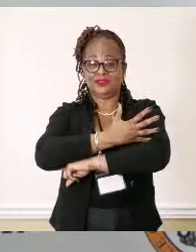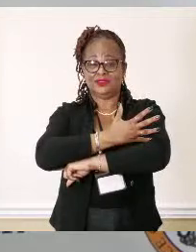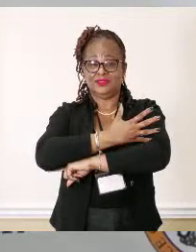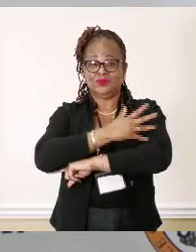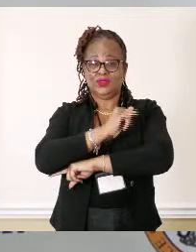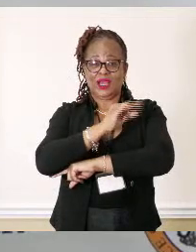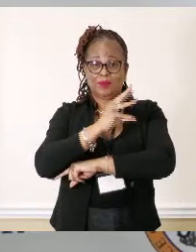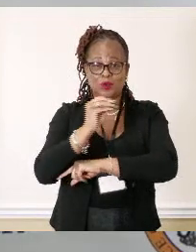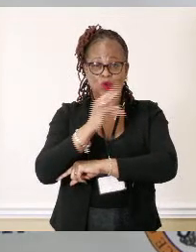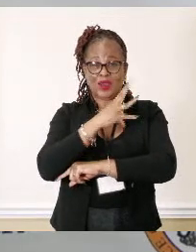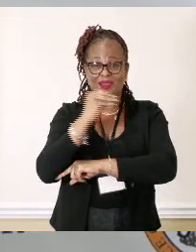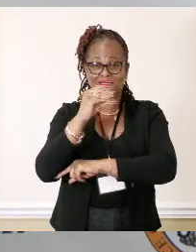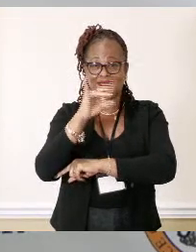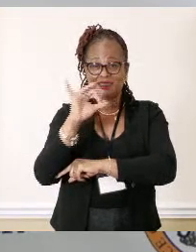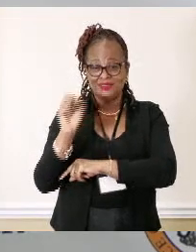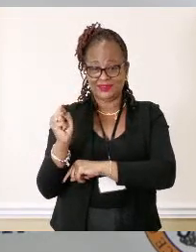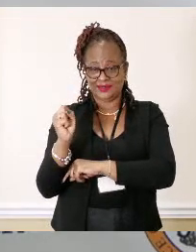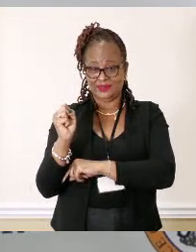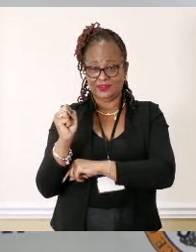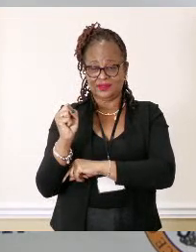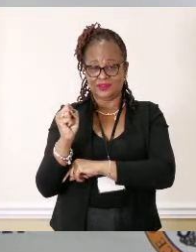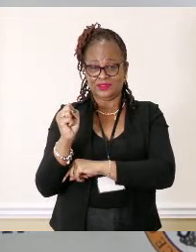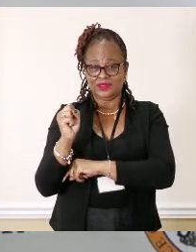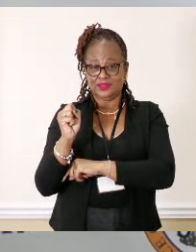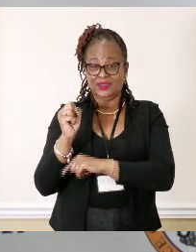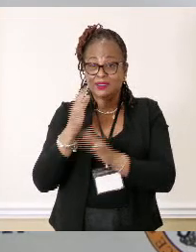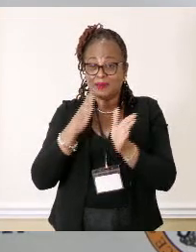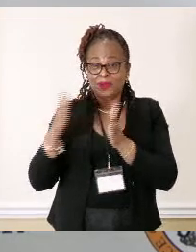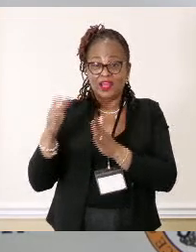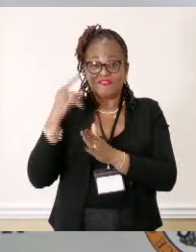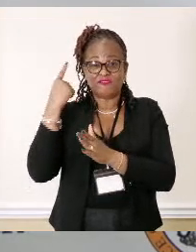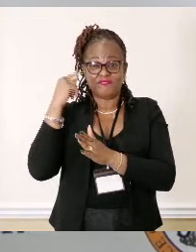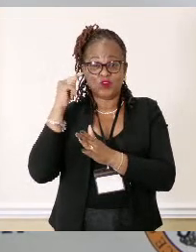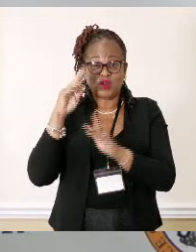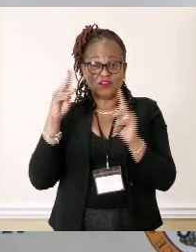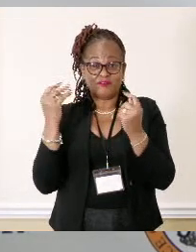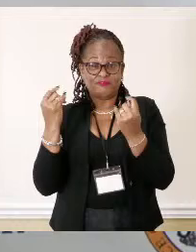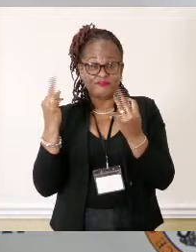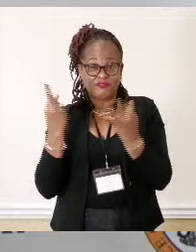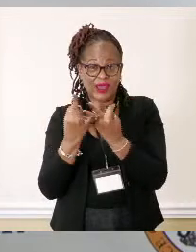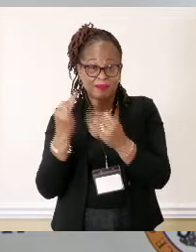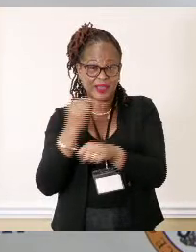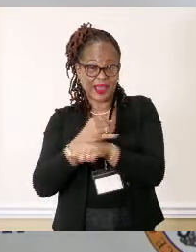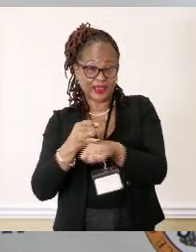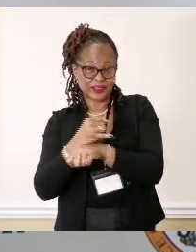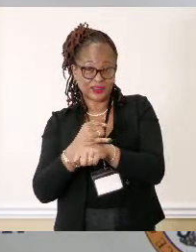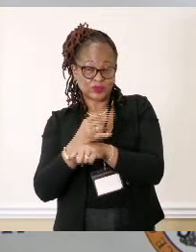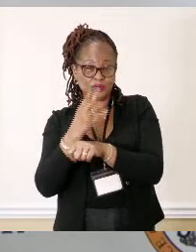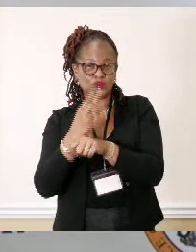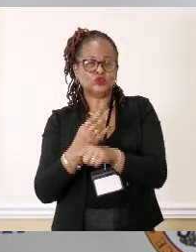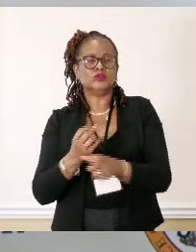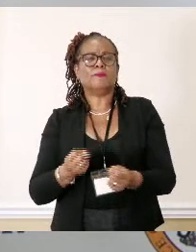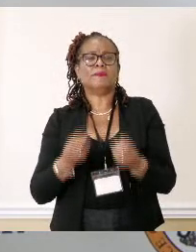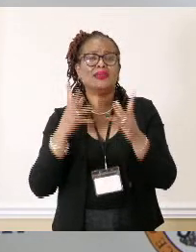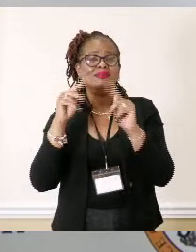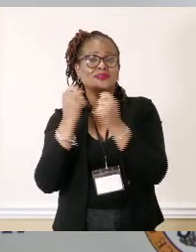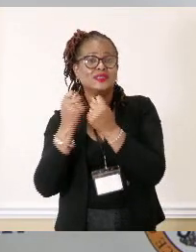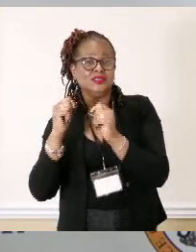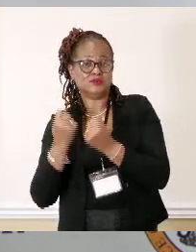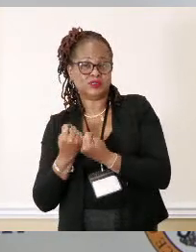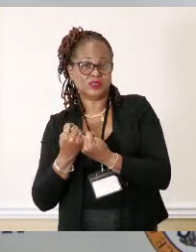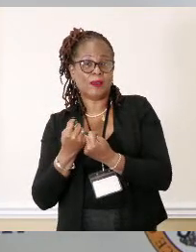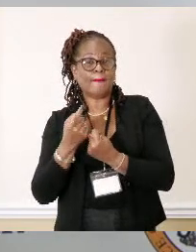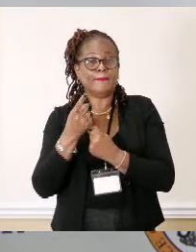Abaco and the Keys. The proposed plan for the Family Island rollout, and we're going to use many teams,